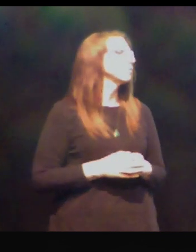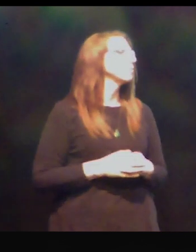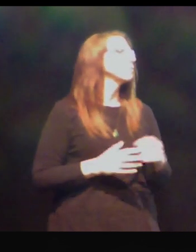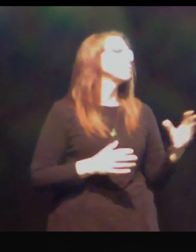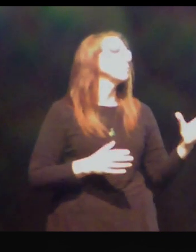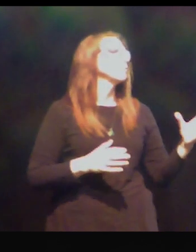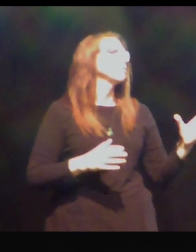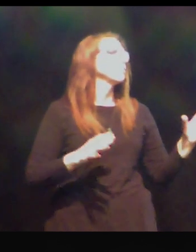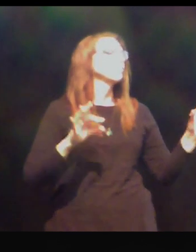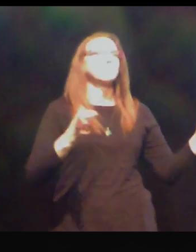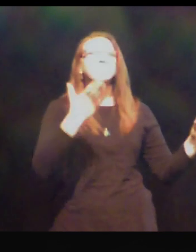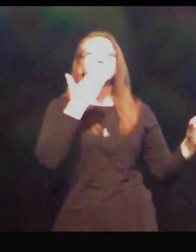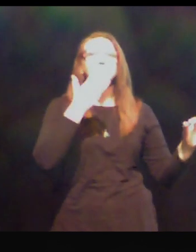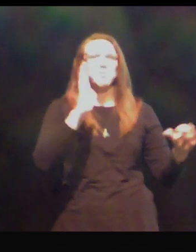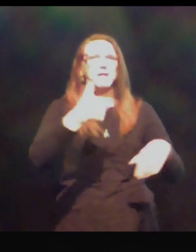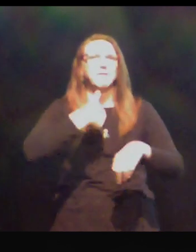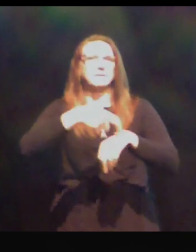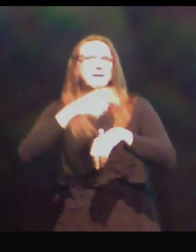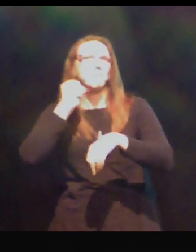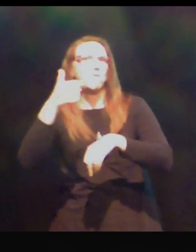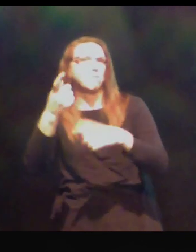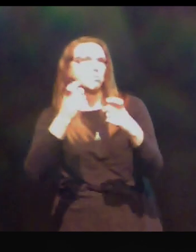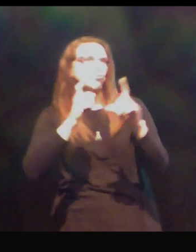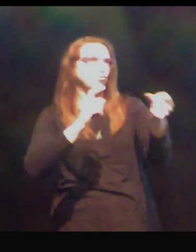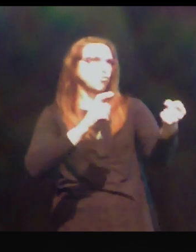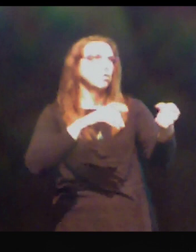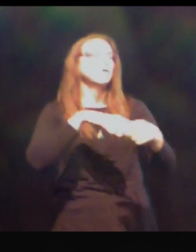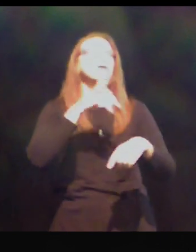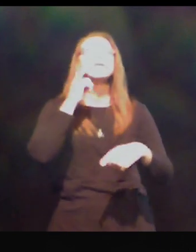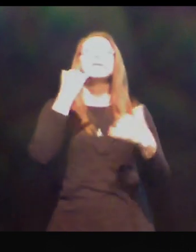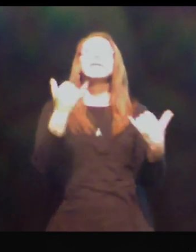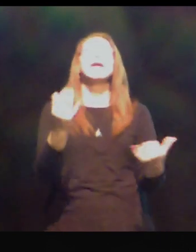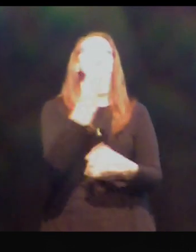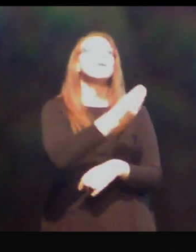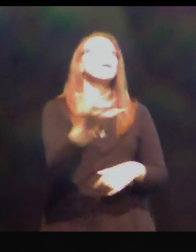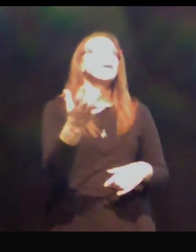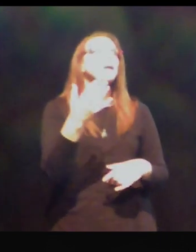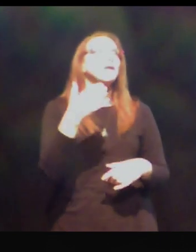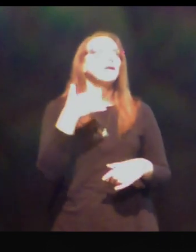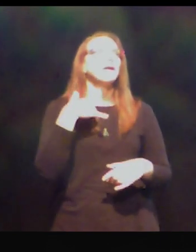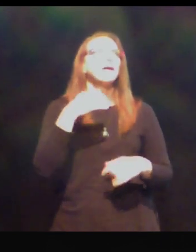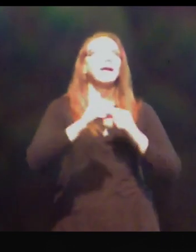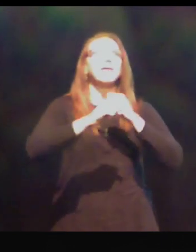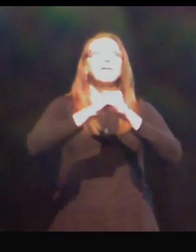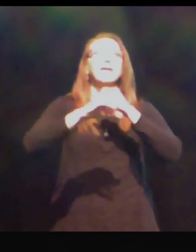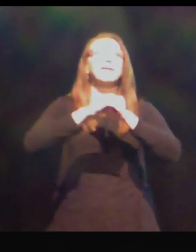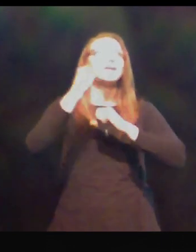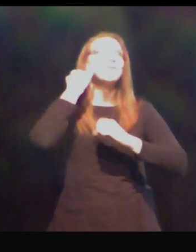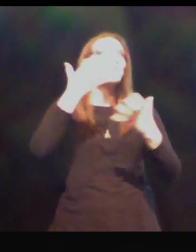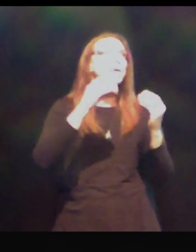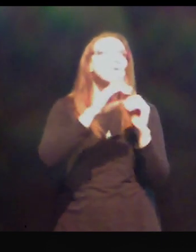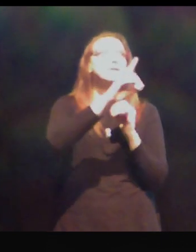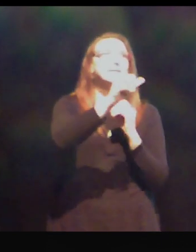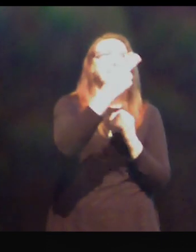We'll give time for yet another question, but I wanted to share just about the films. First of all, I got a pitch. If you want more disability